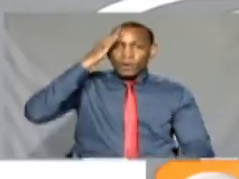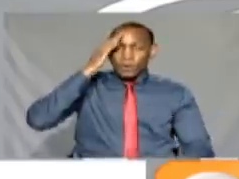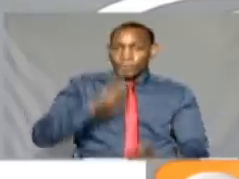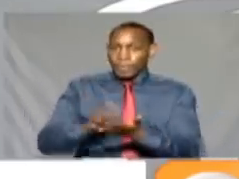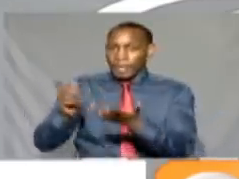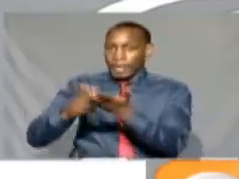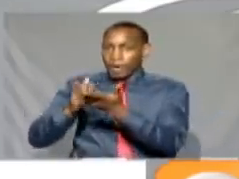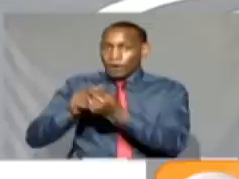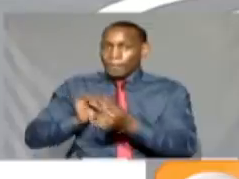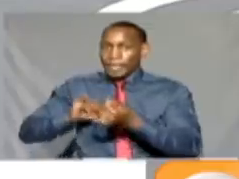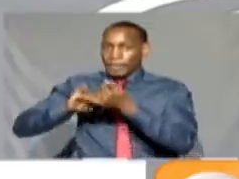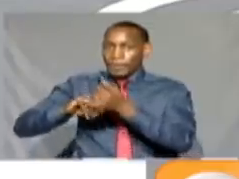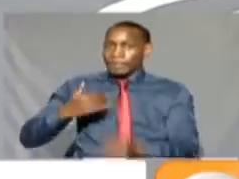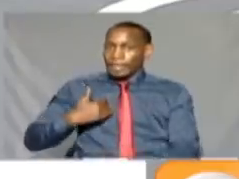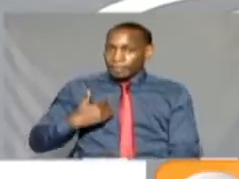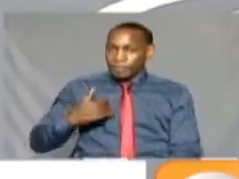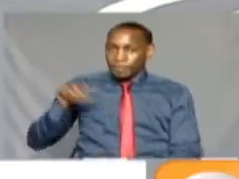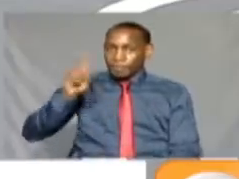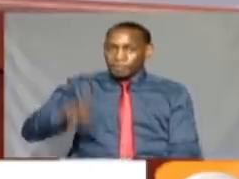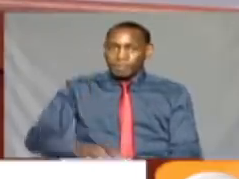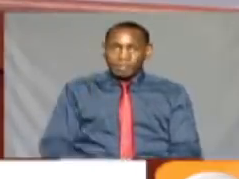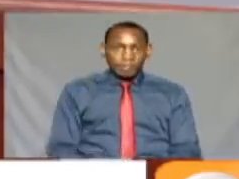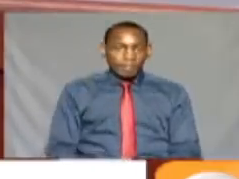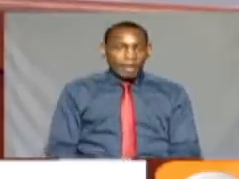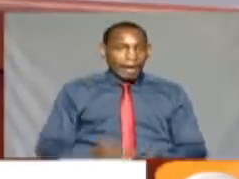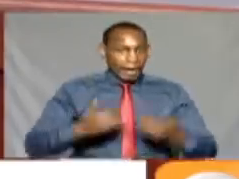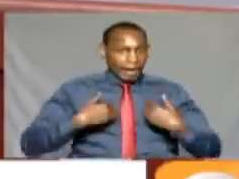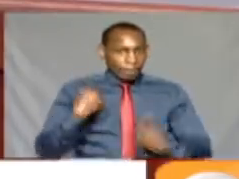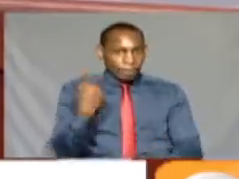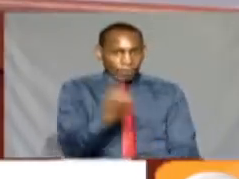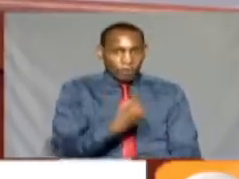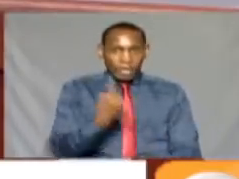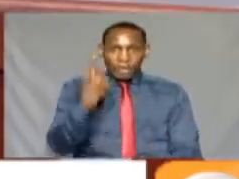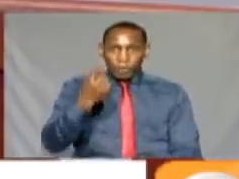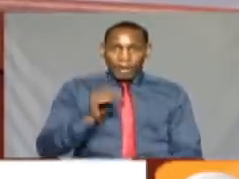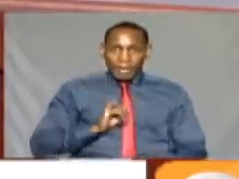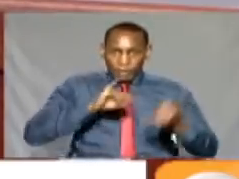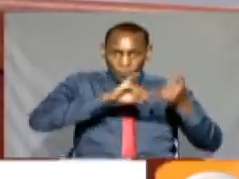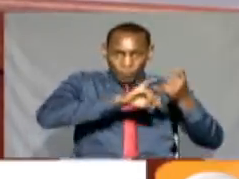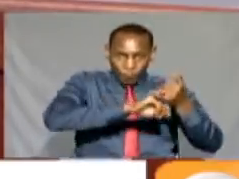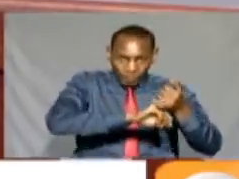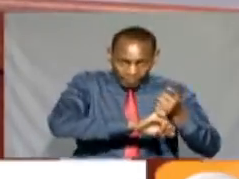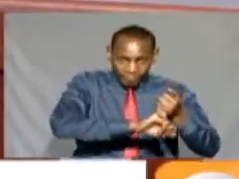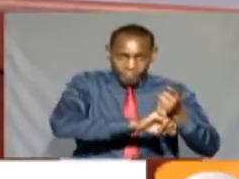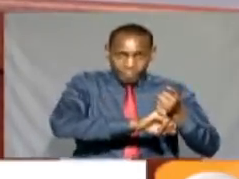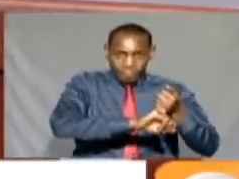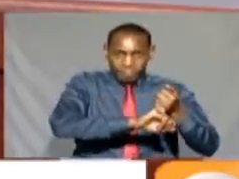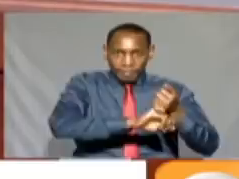wives do you have? No, I have only one wife.